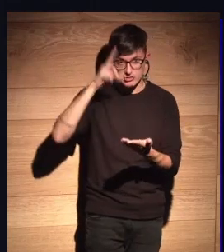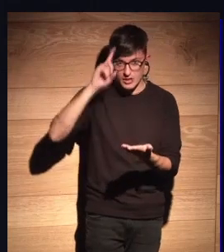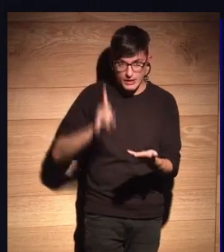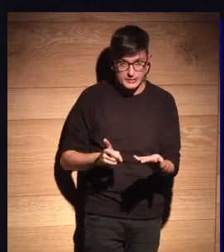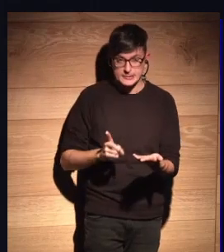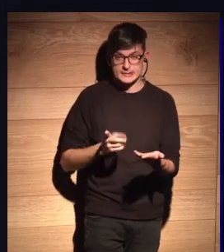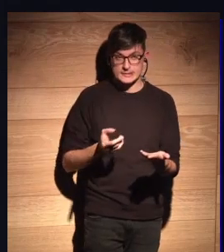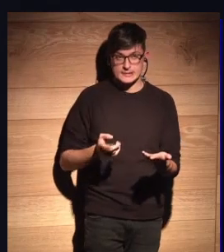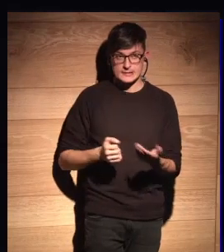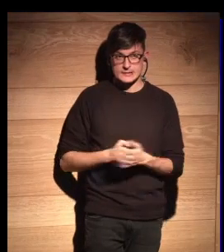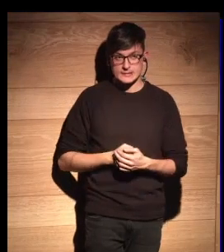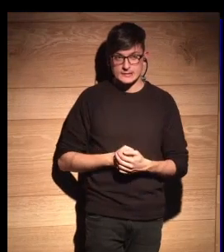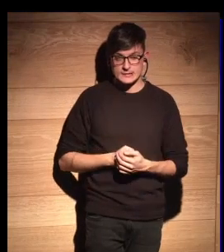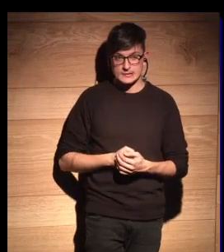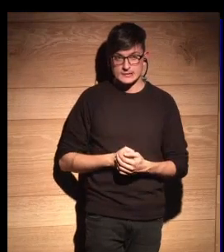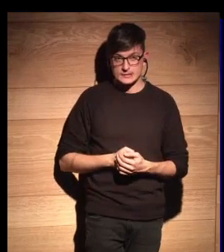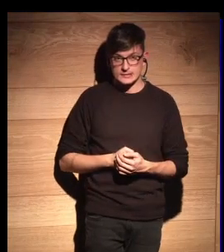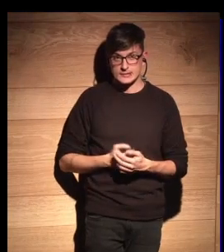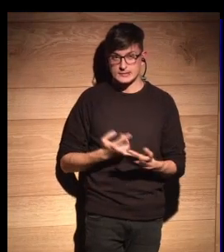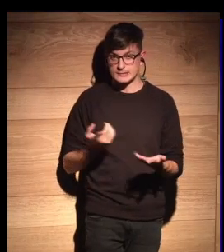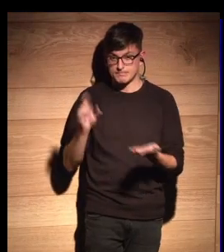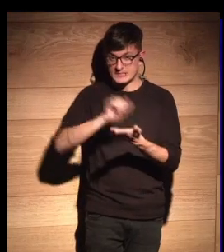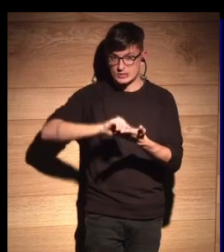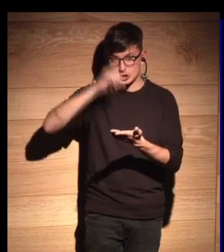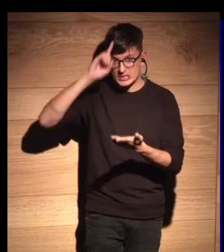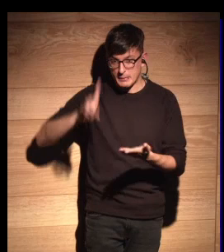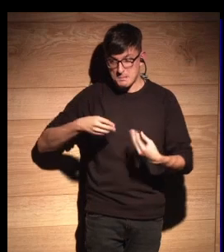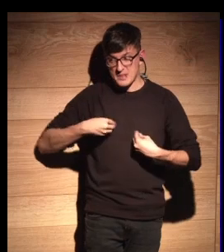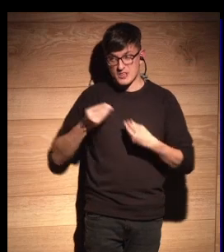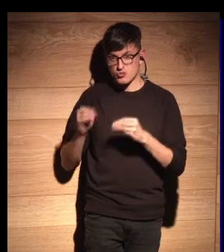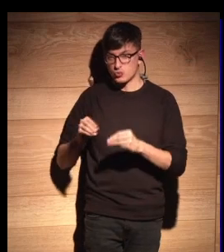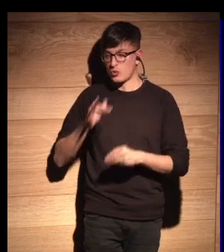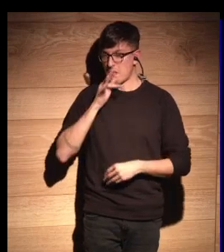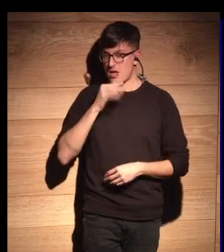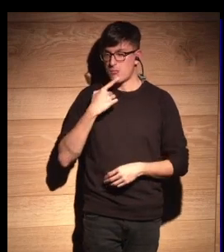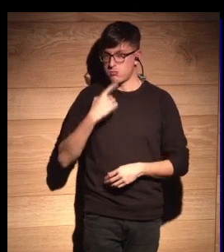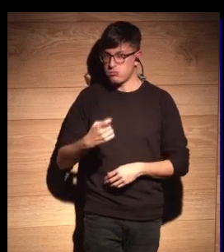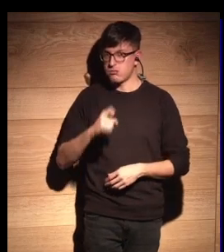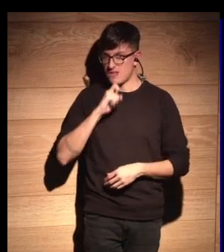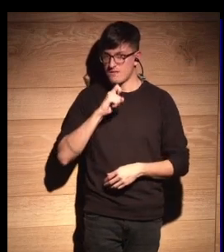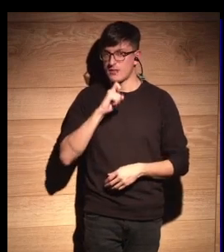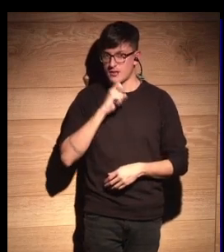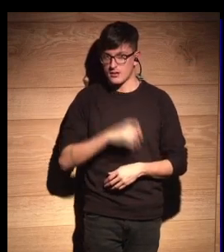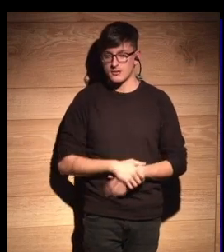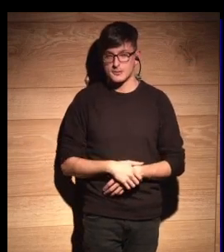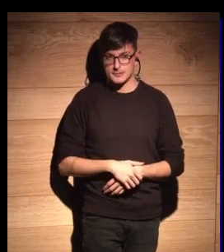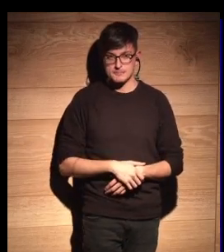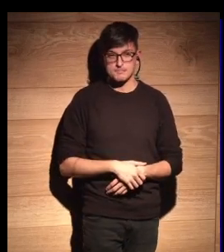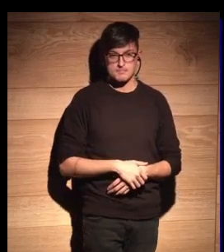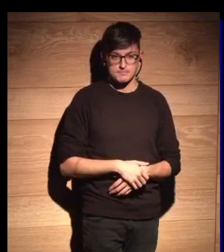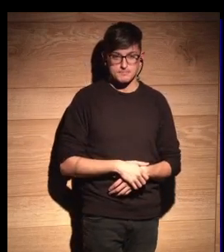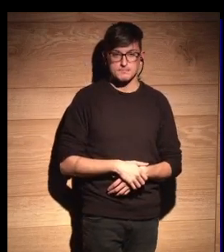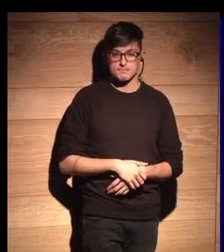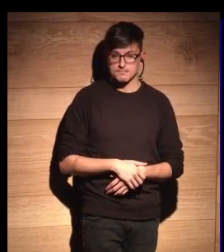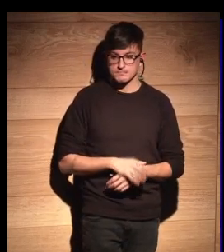her life continues to be difficult. Okay, in between I went on a little bit. So